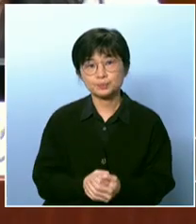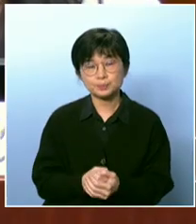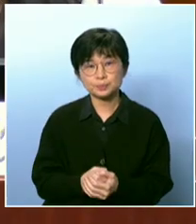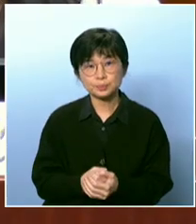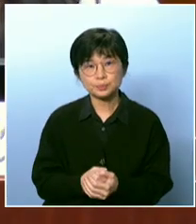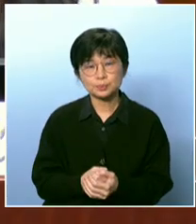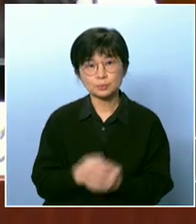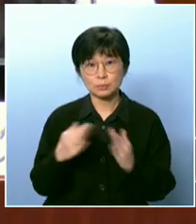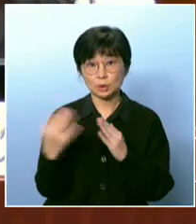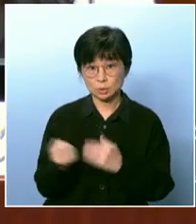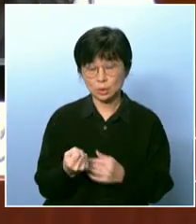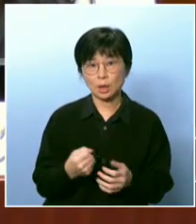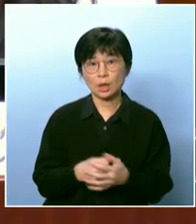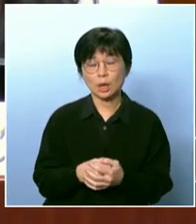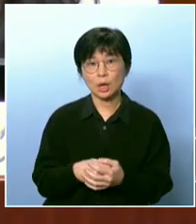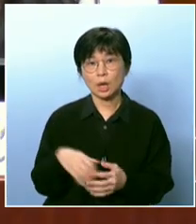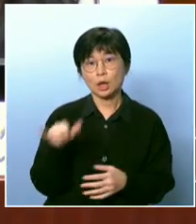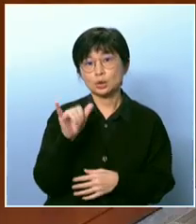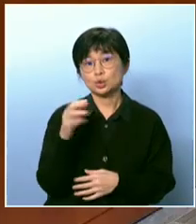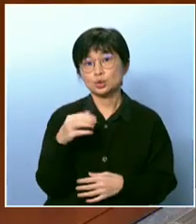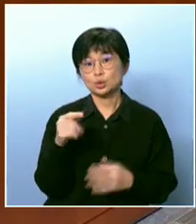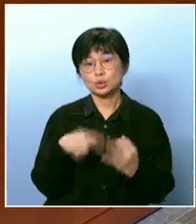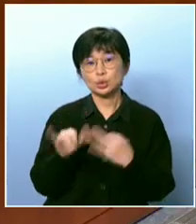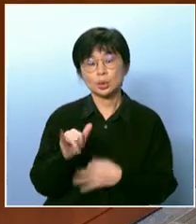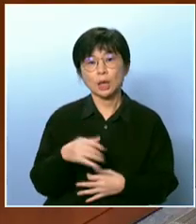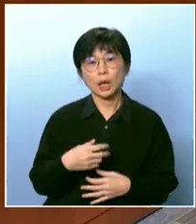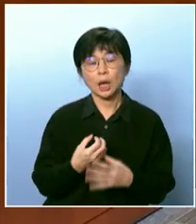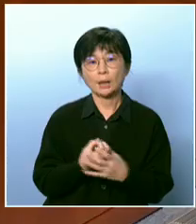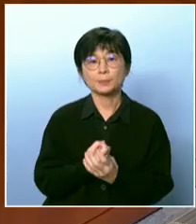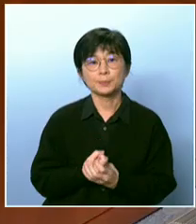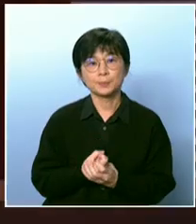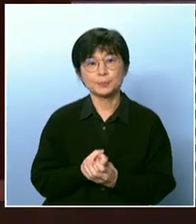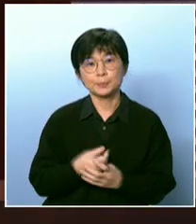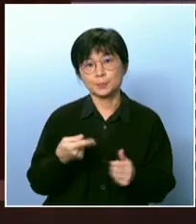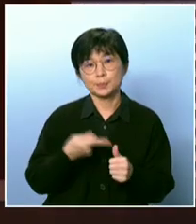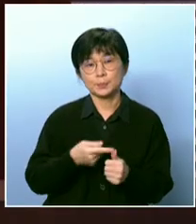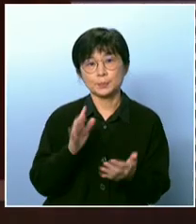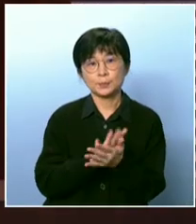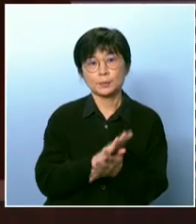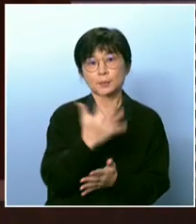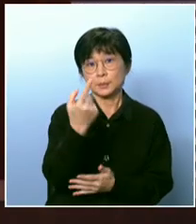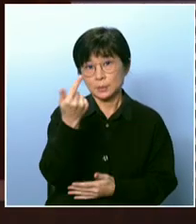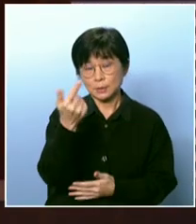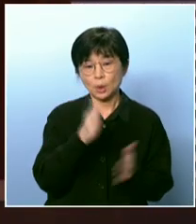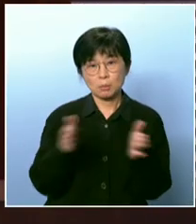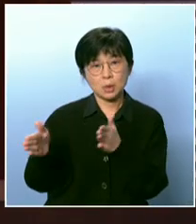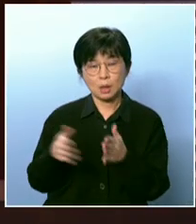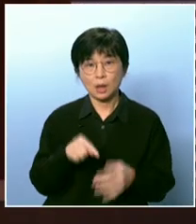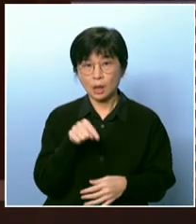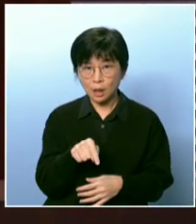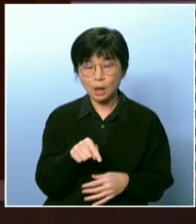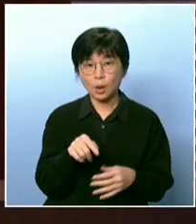tender for operators, how will you ask the operators to plan for